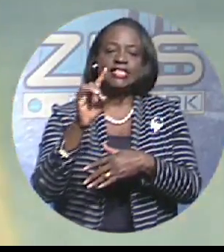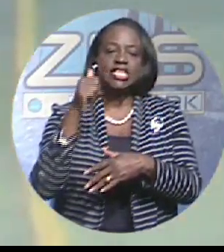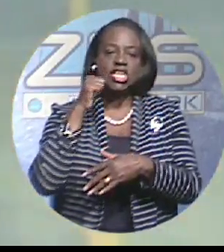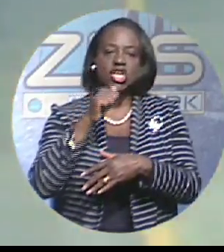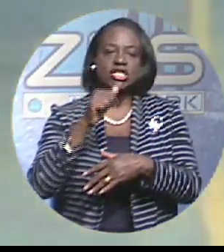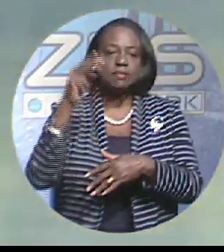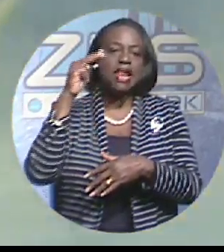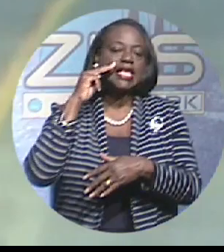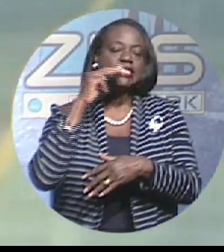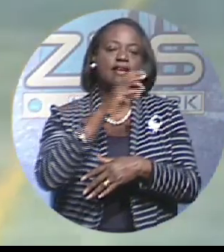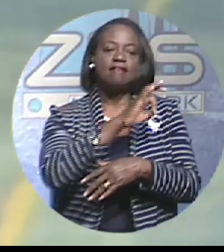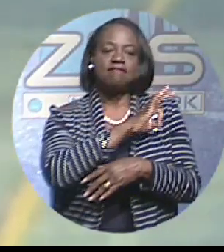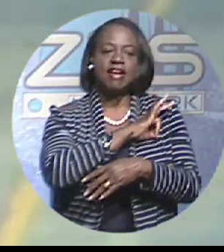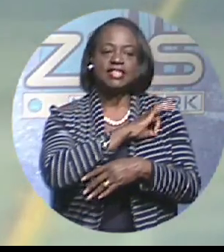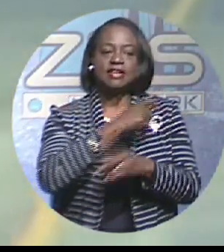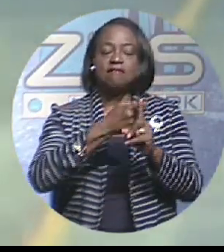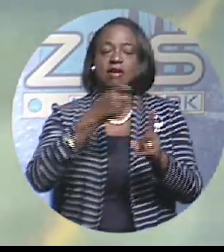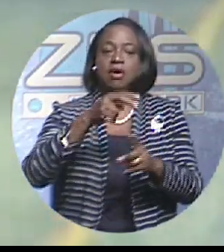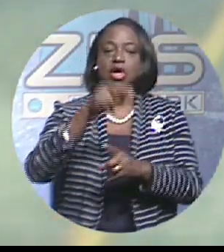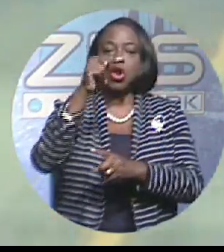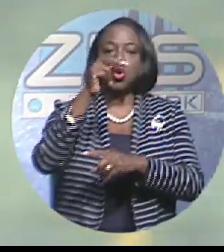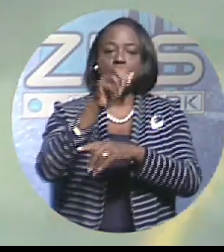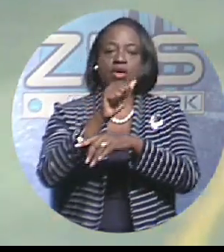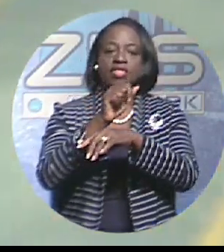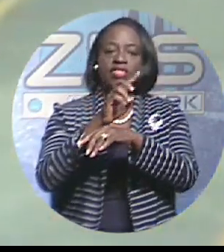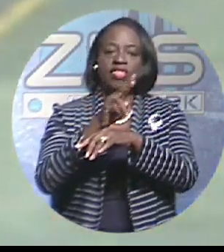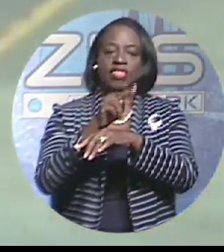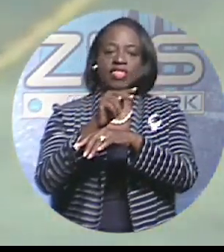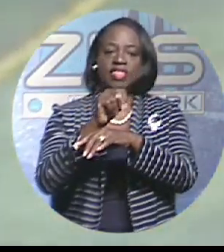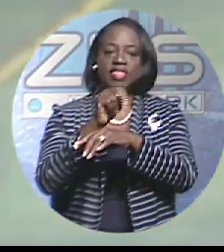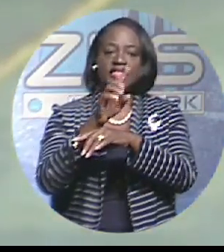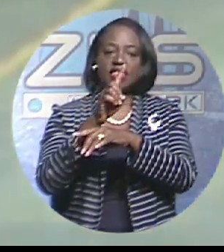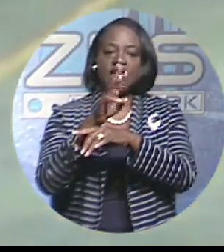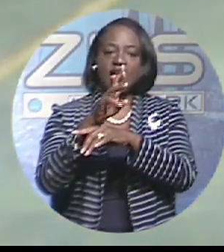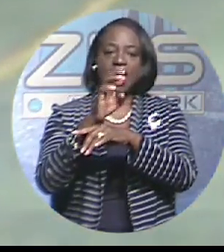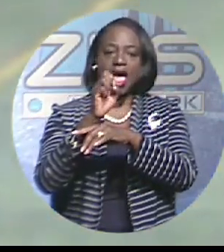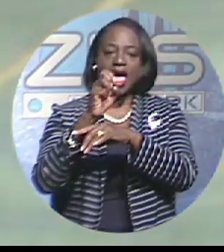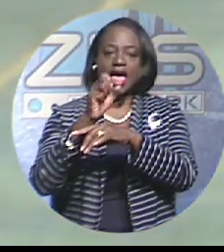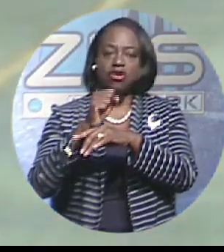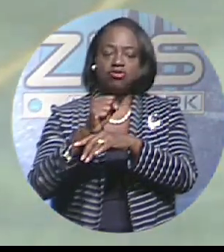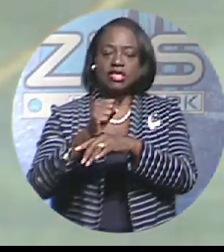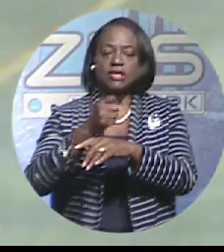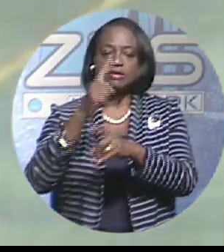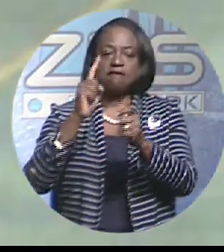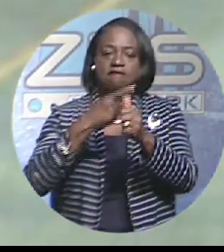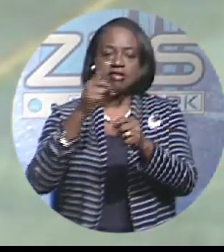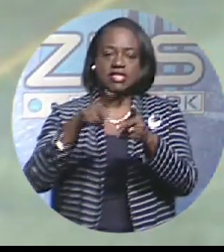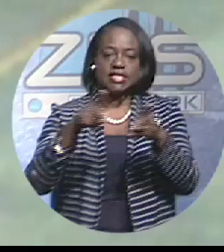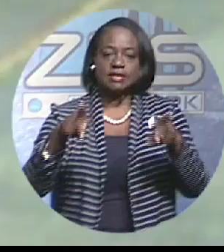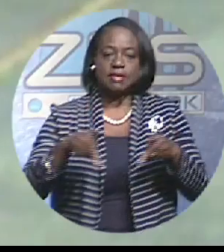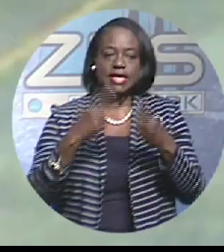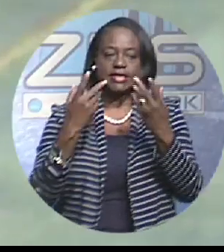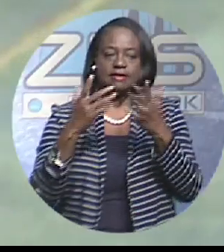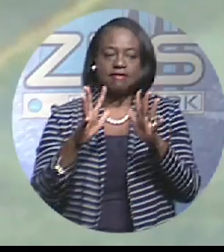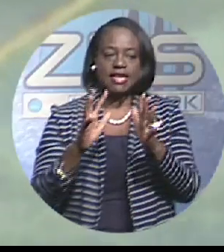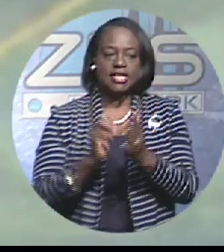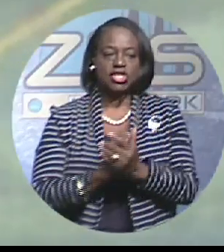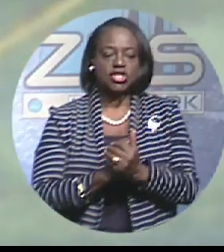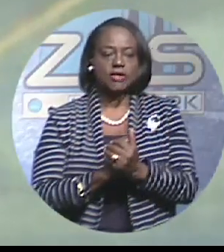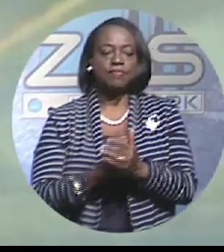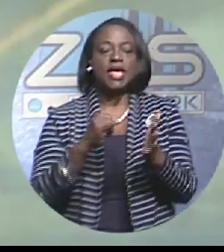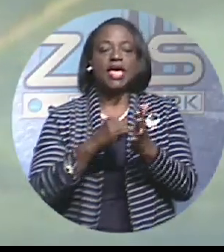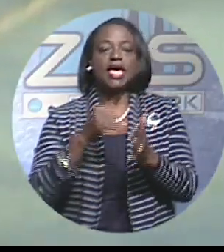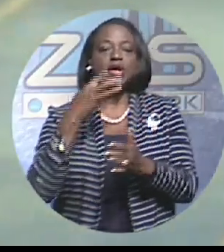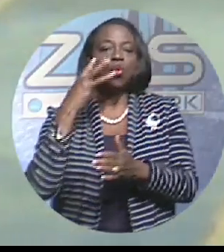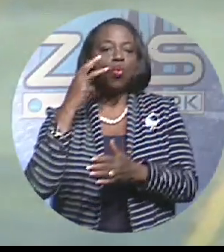North Andrews. Boy, she can rule. She came home ruling for a first place finish. It was all right.